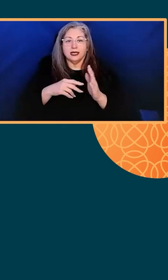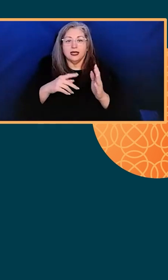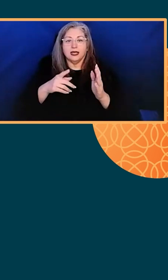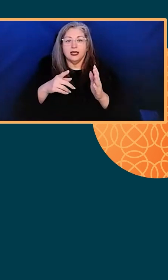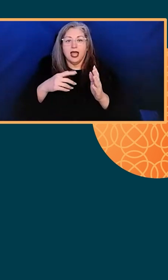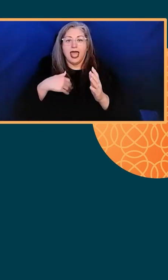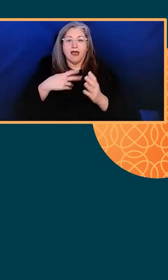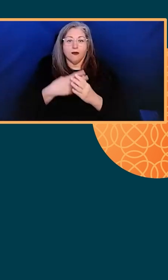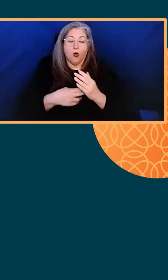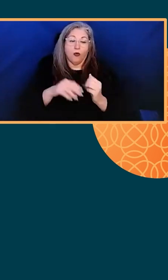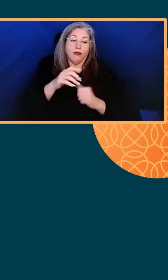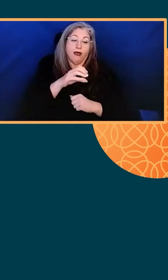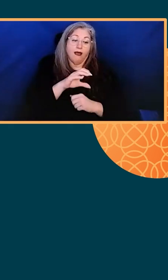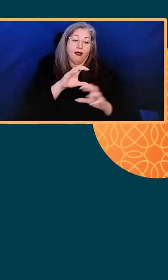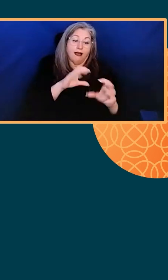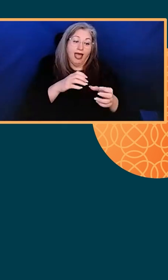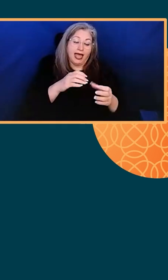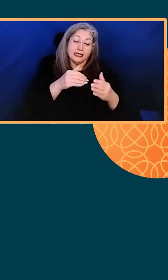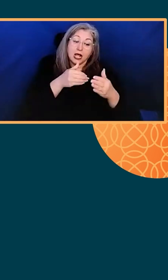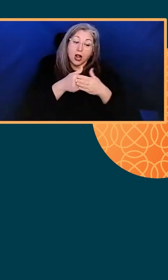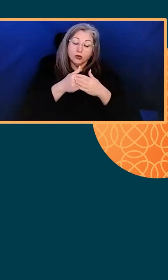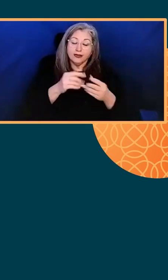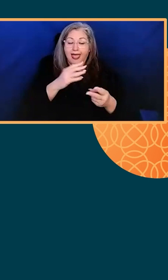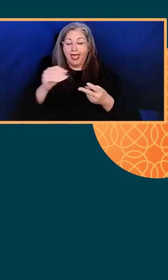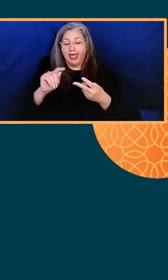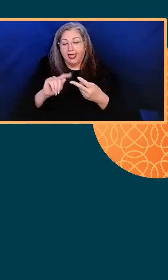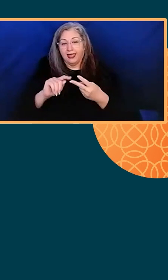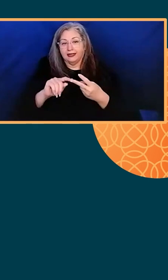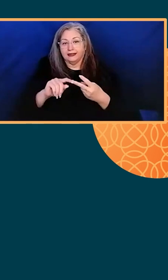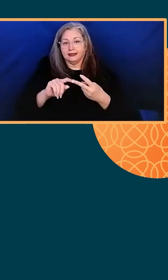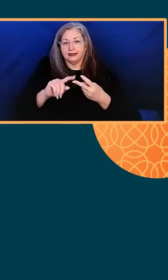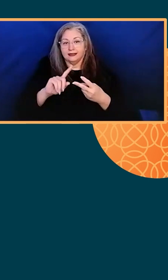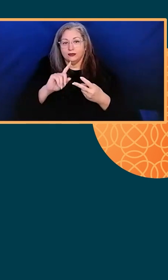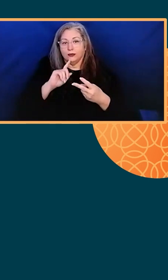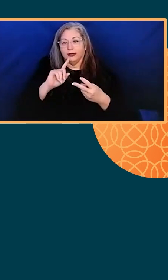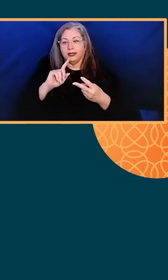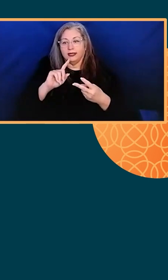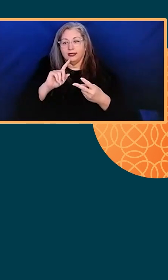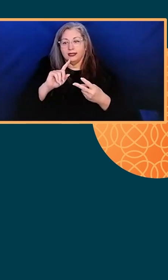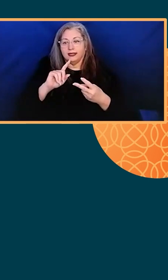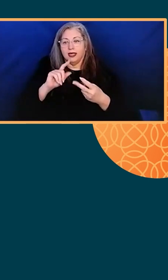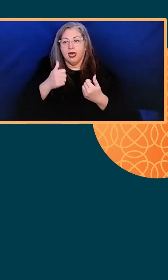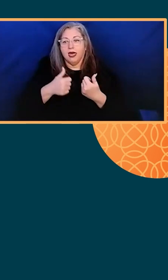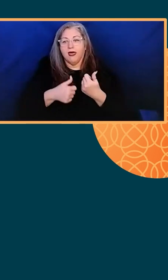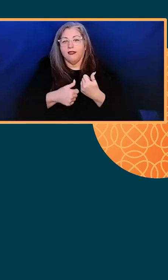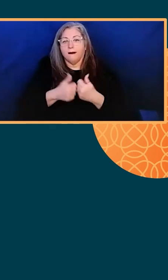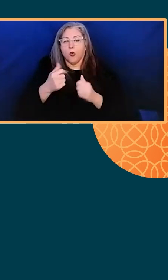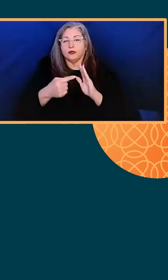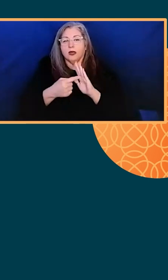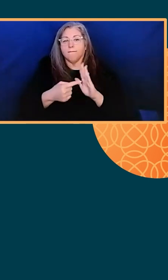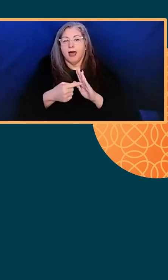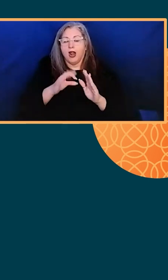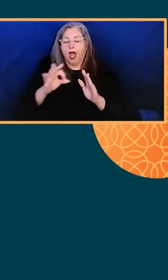both class proximity and being the most model of the